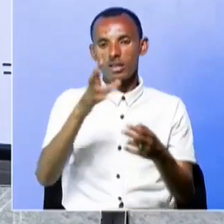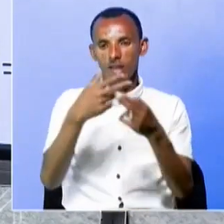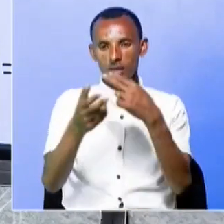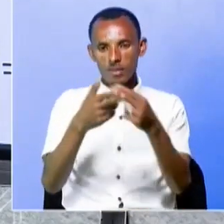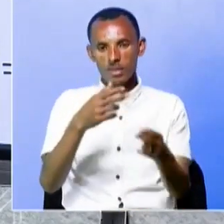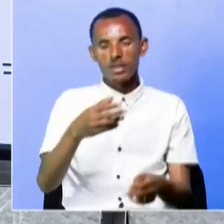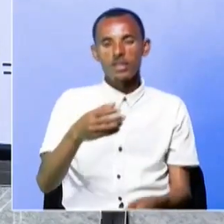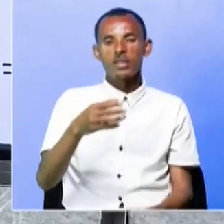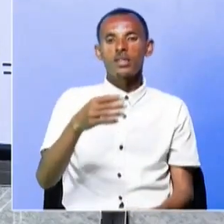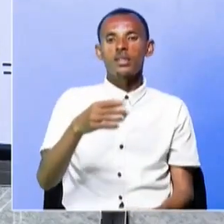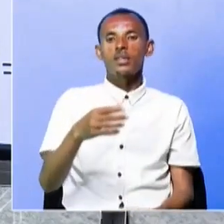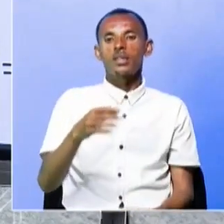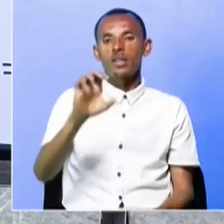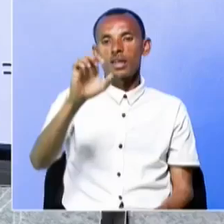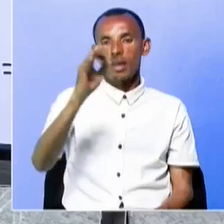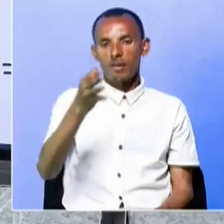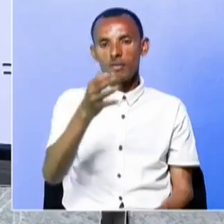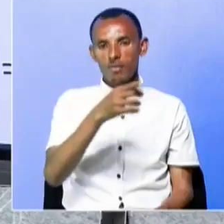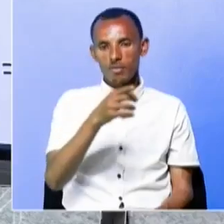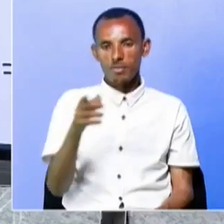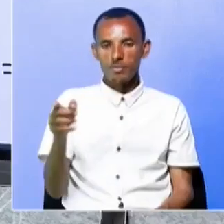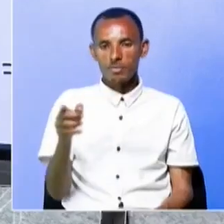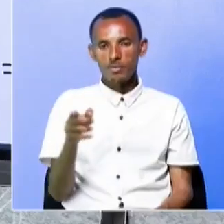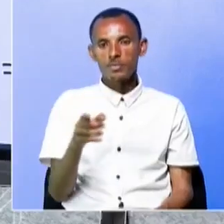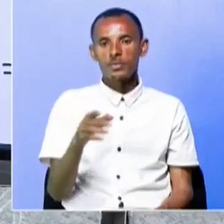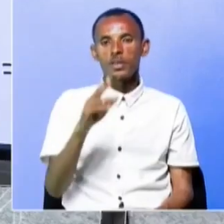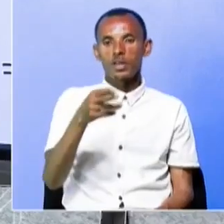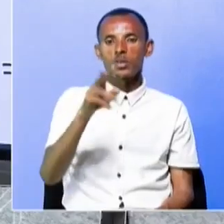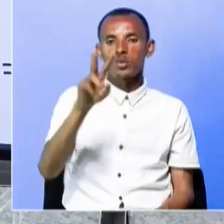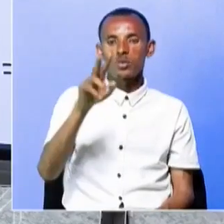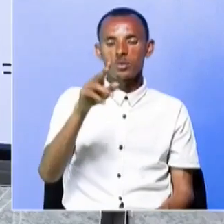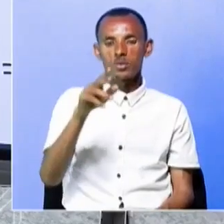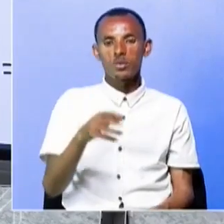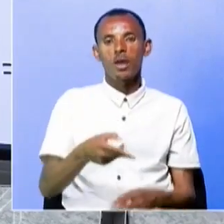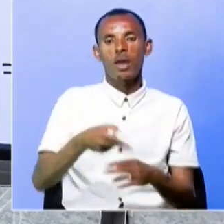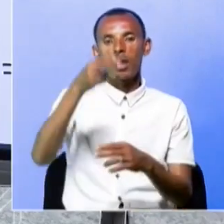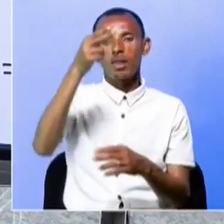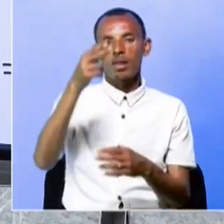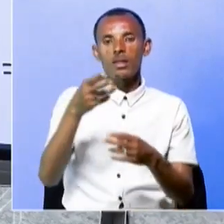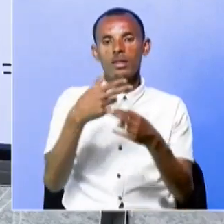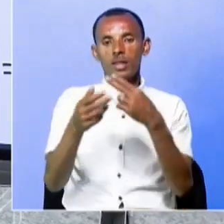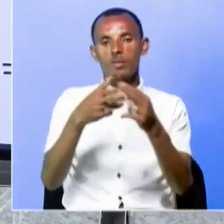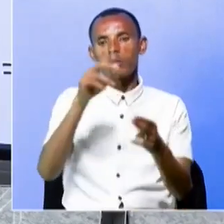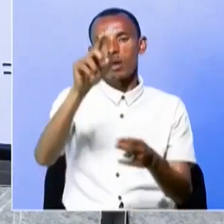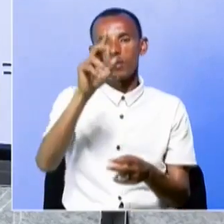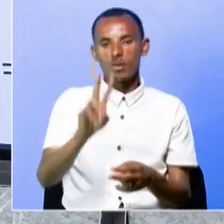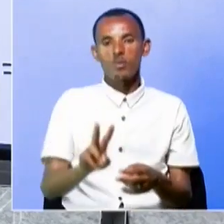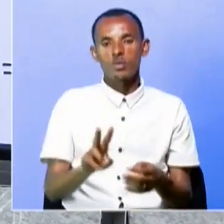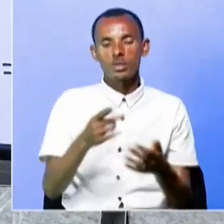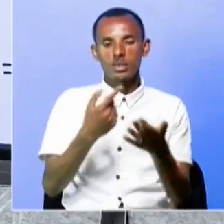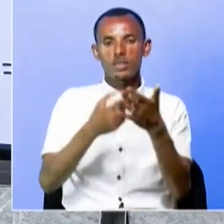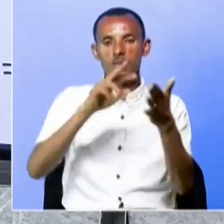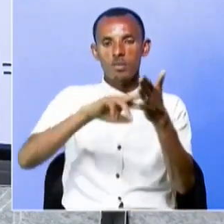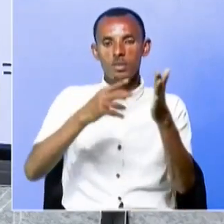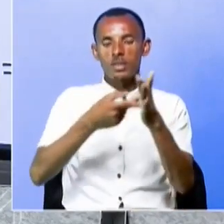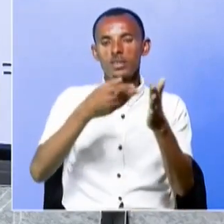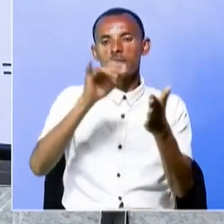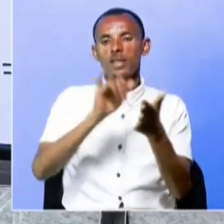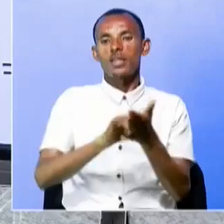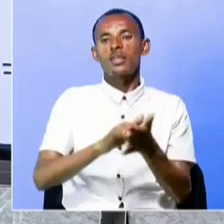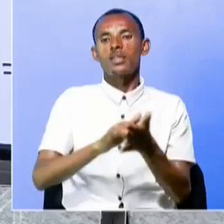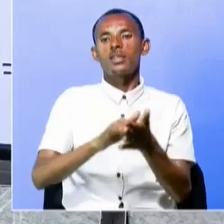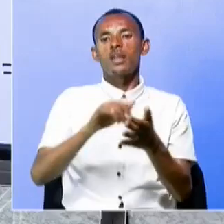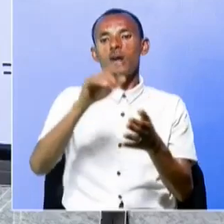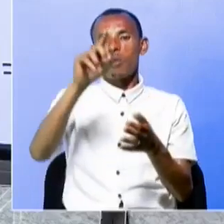means EF is this one and H2 is this one times half. This means half of